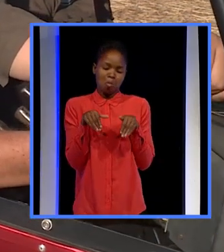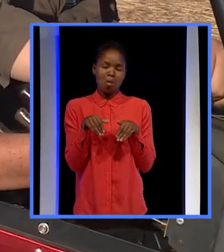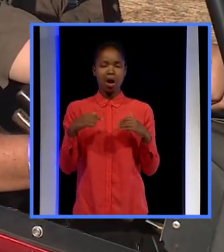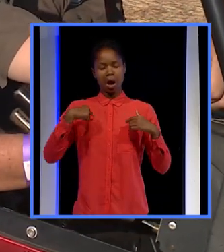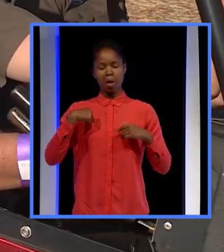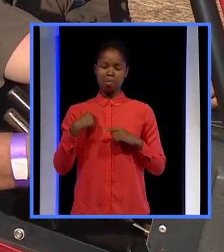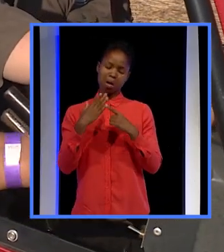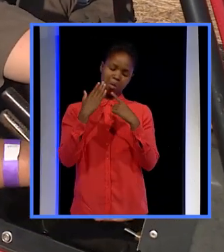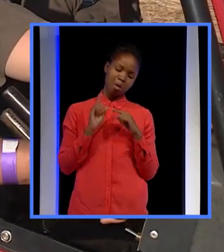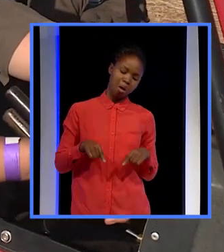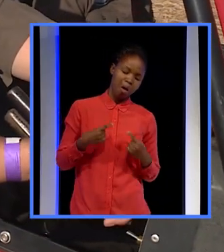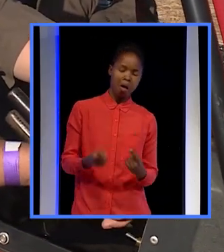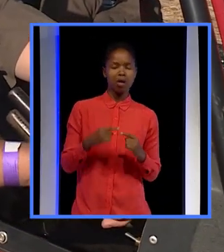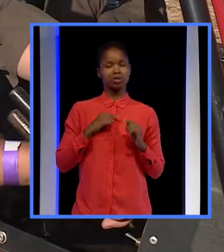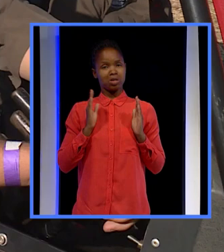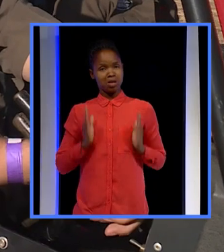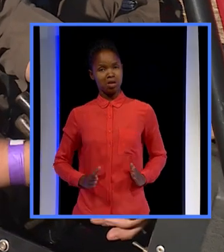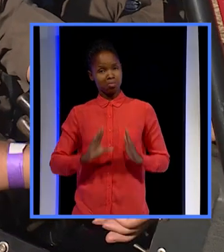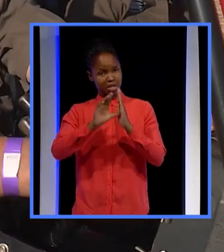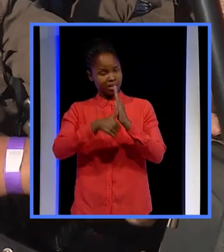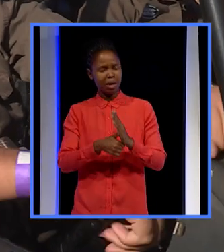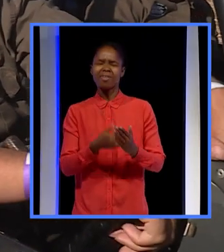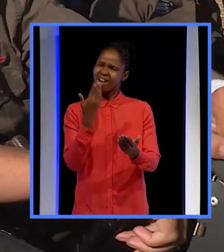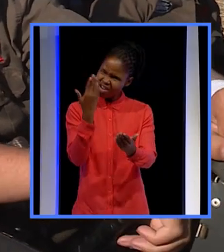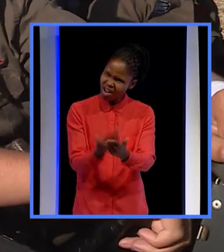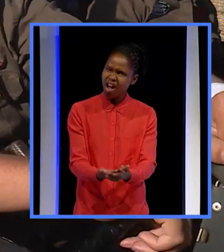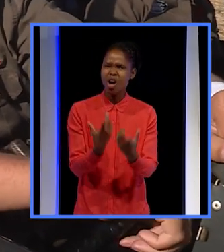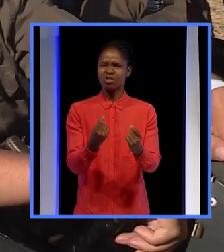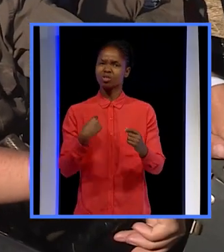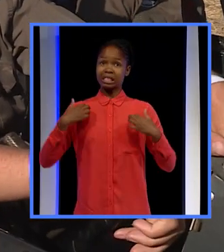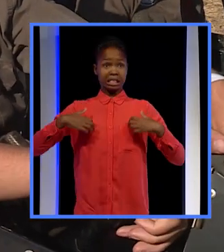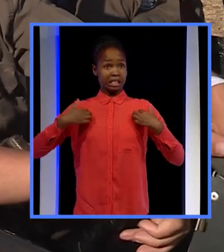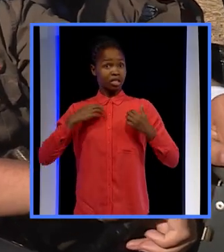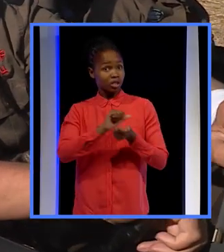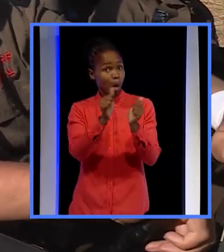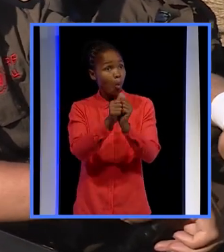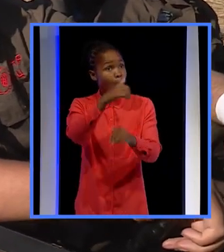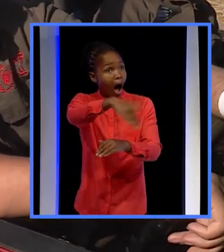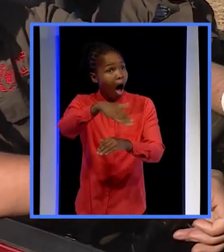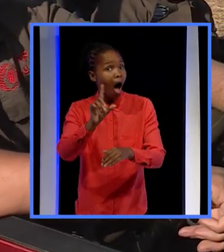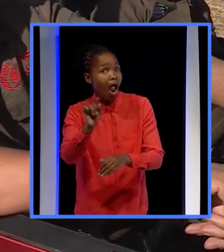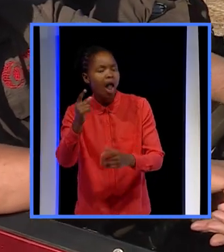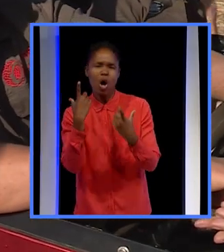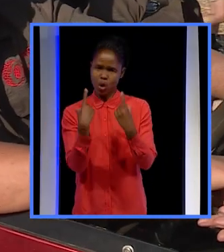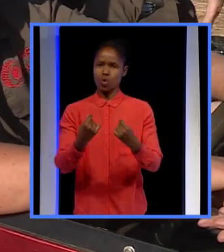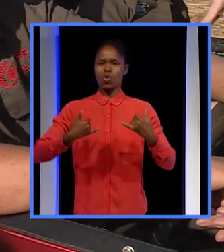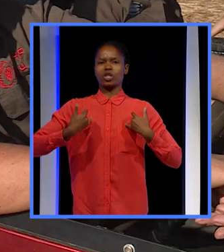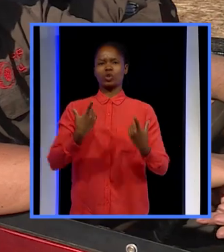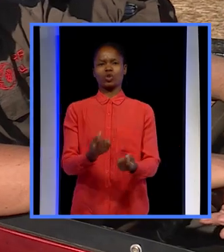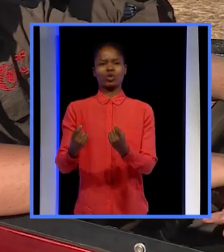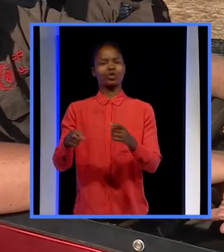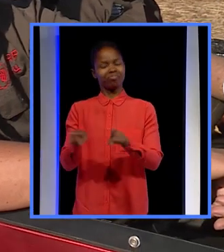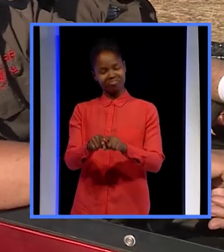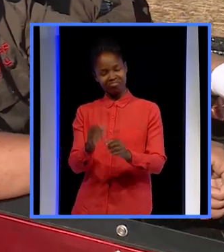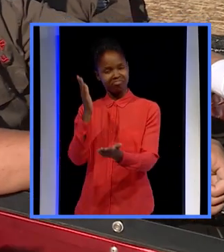that you can't do whatever you want to do. If you want to do extreme sports, do extreme sports. You see, korte bonda. Get out there. This is Benny,